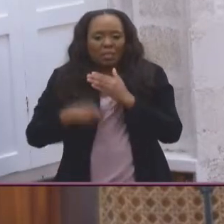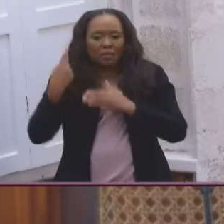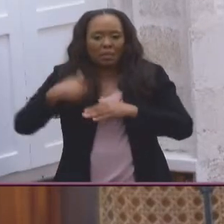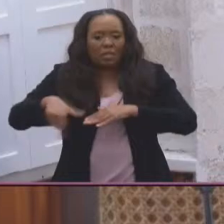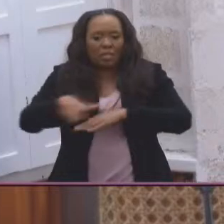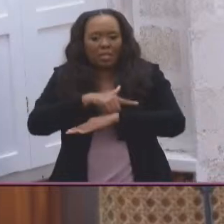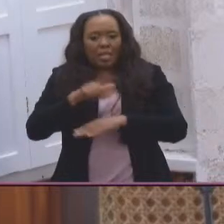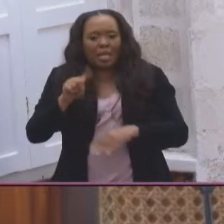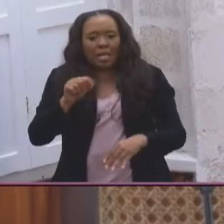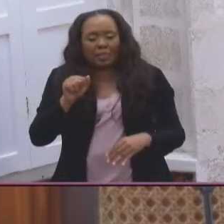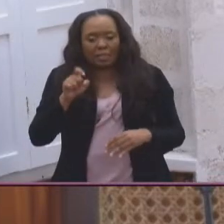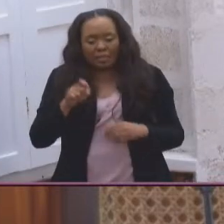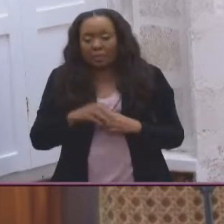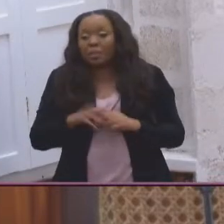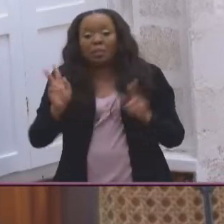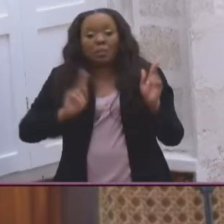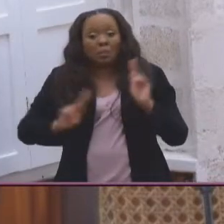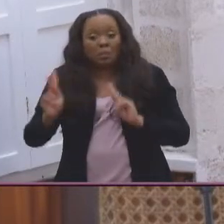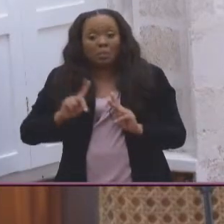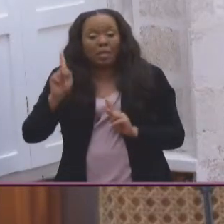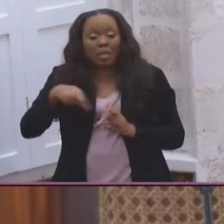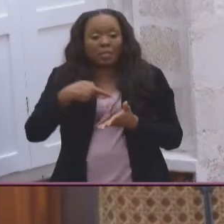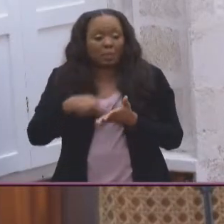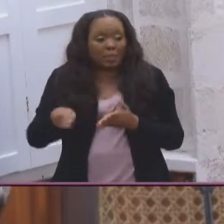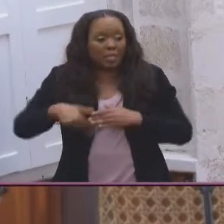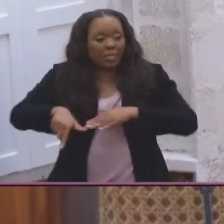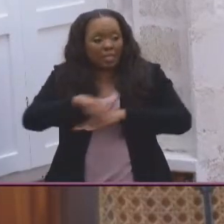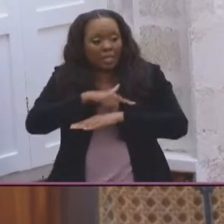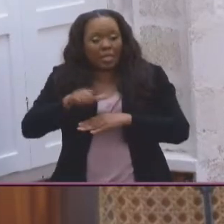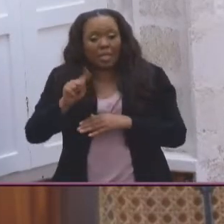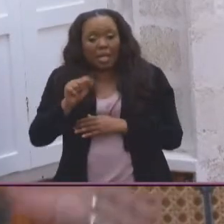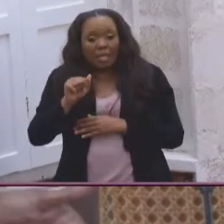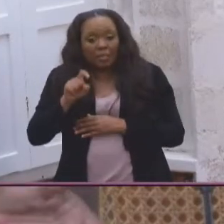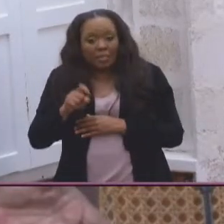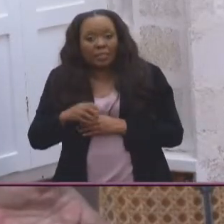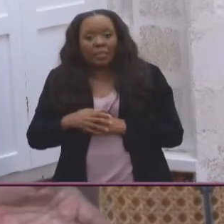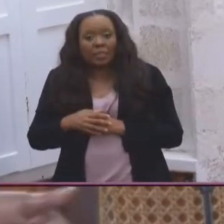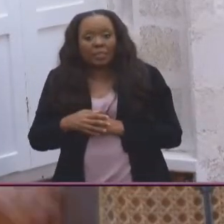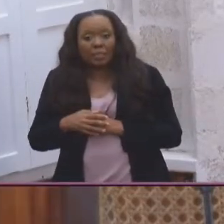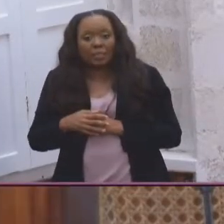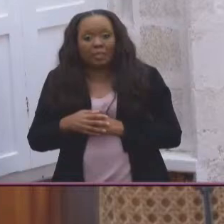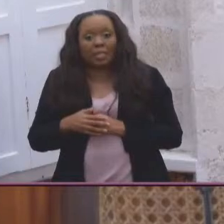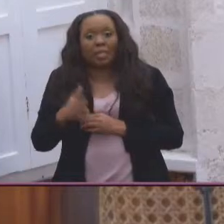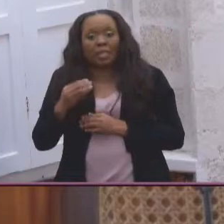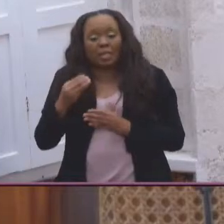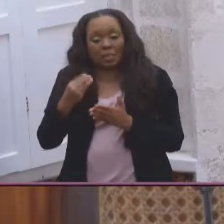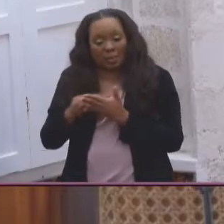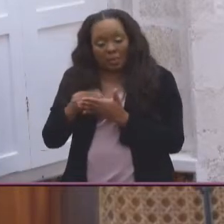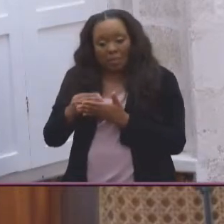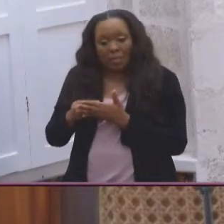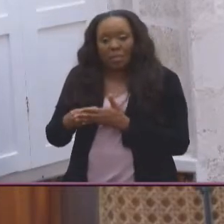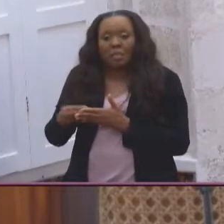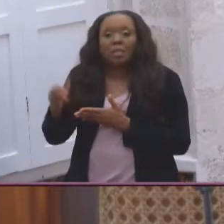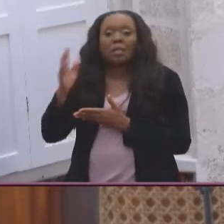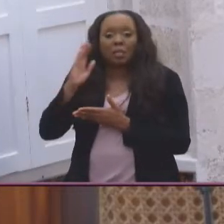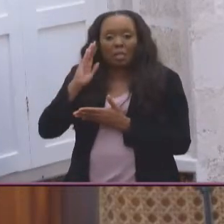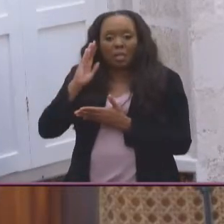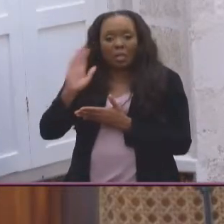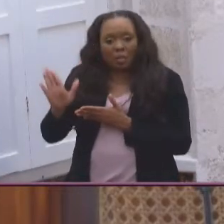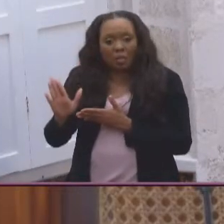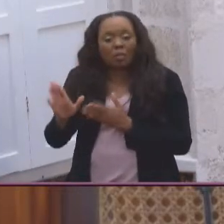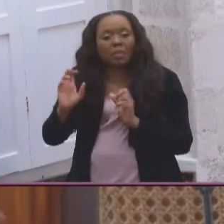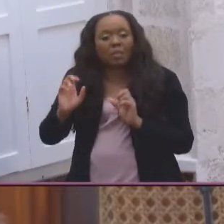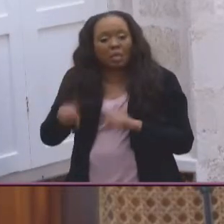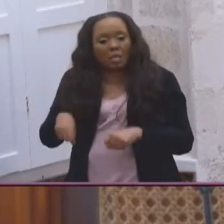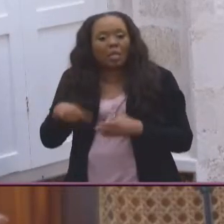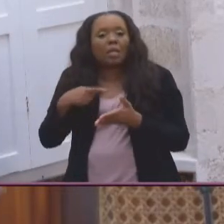tax has to be paid, and therefore the fees for cleanup, which will accrue to government, will therefore be covered by what